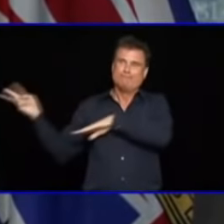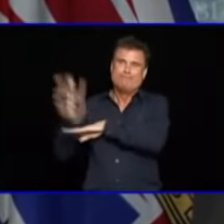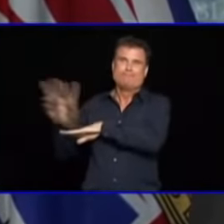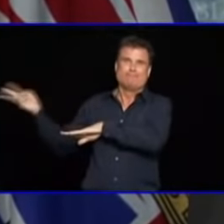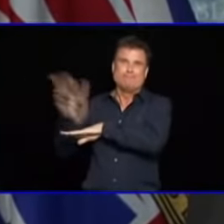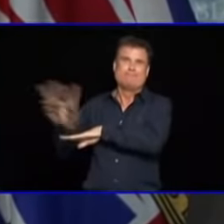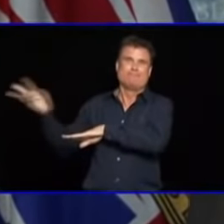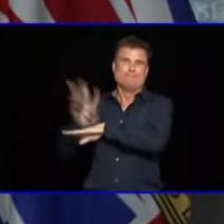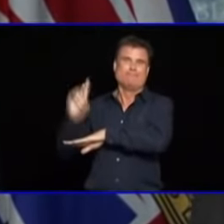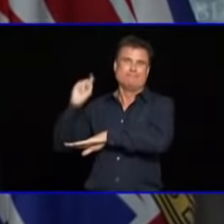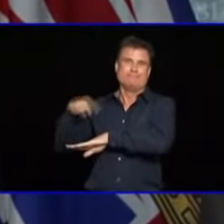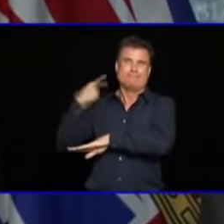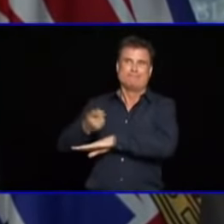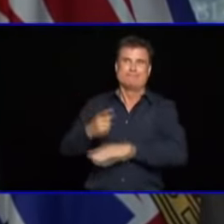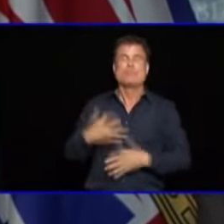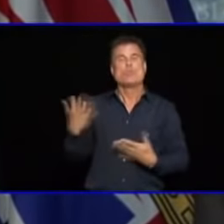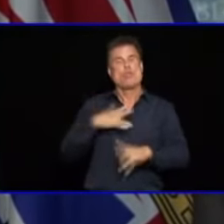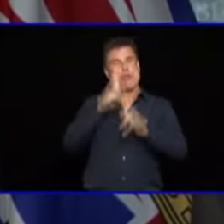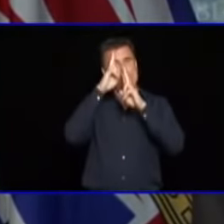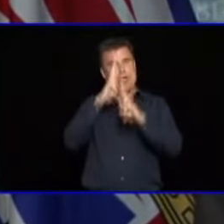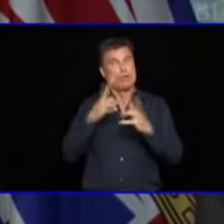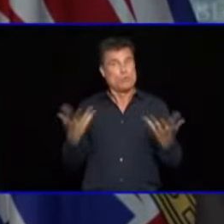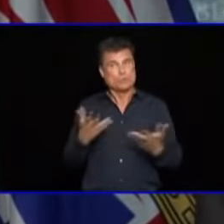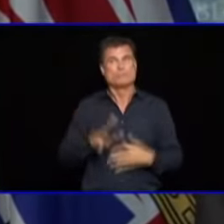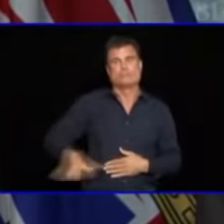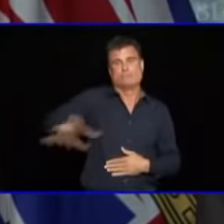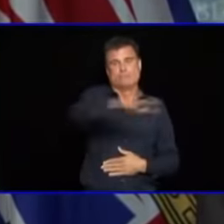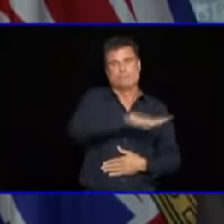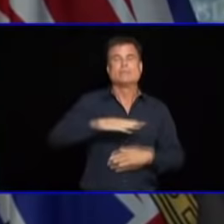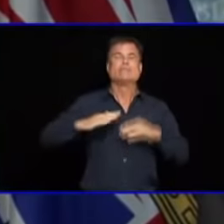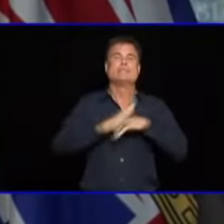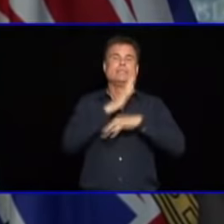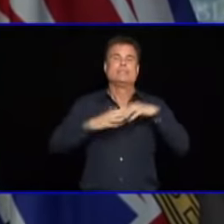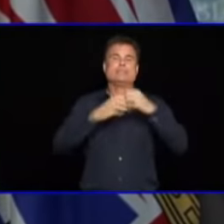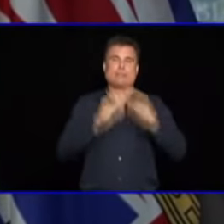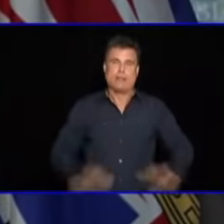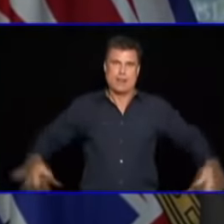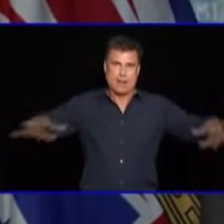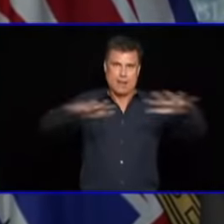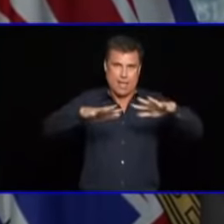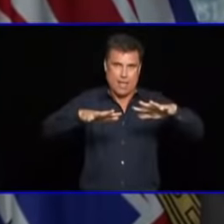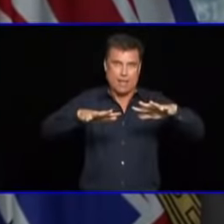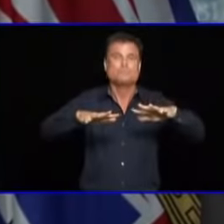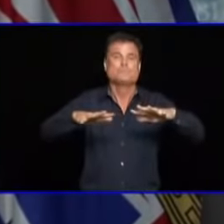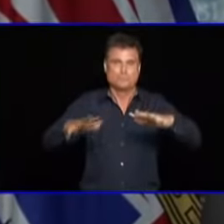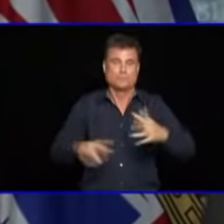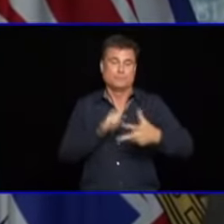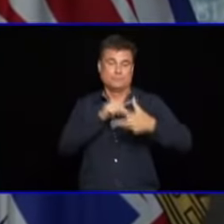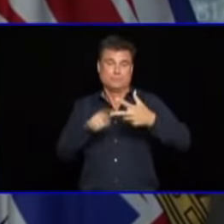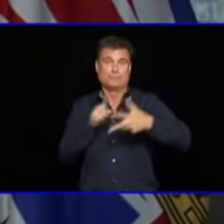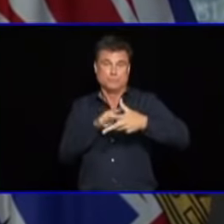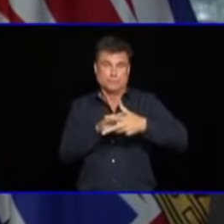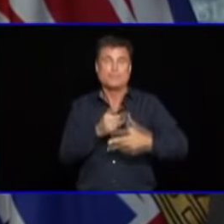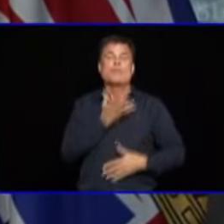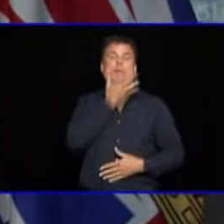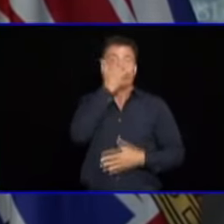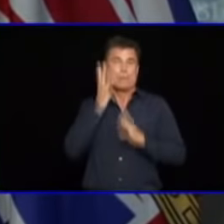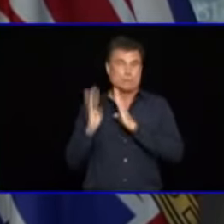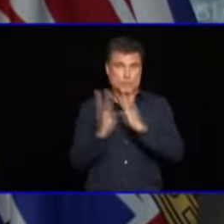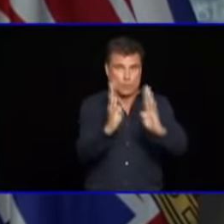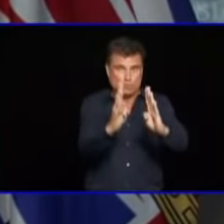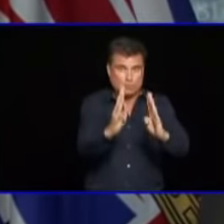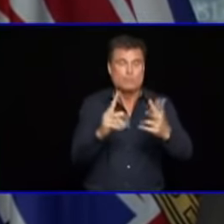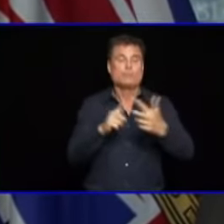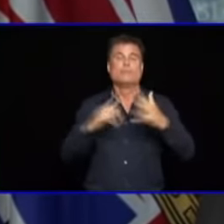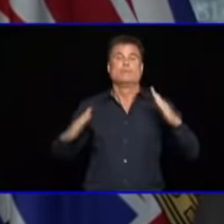pandemic in British Columbia, when we're honored to be doing it here on the territories of the Squamish, of the Musqueam, of the Tsleil-Waututh